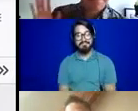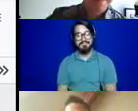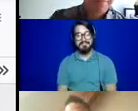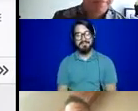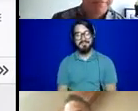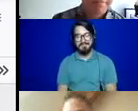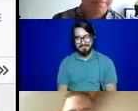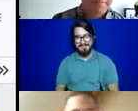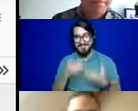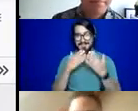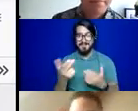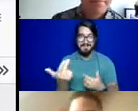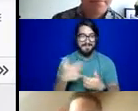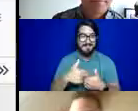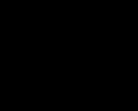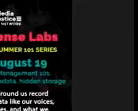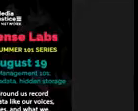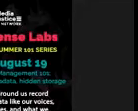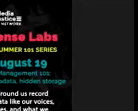Thank you all for coming.